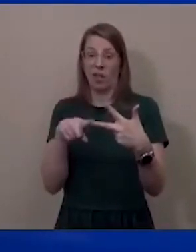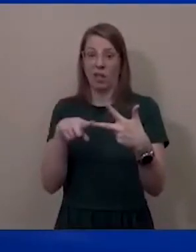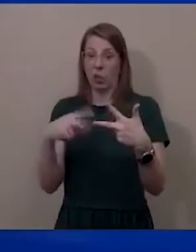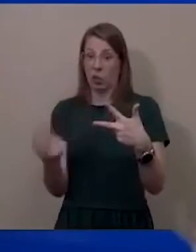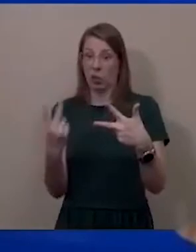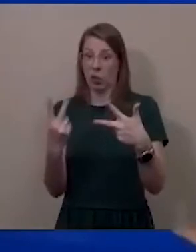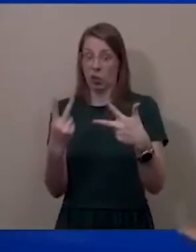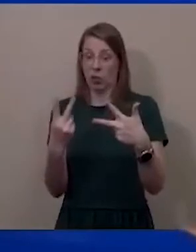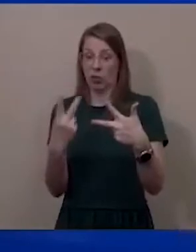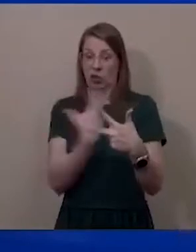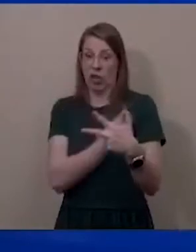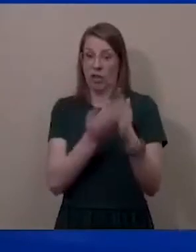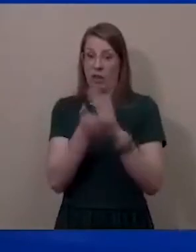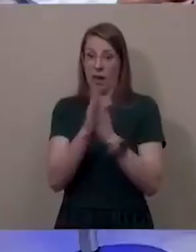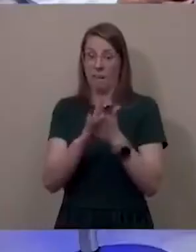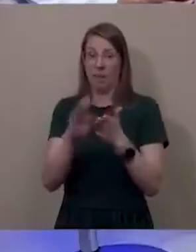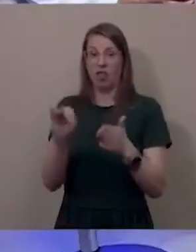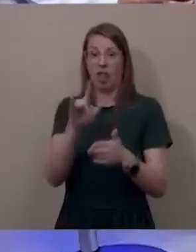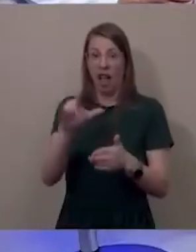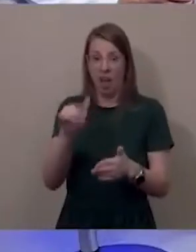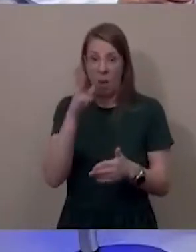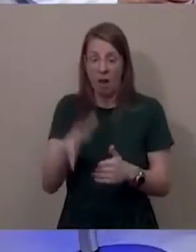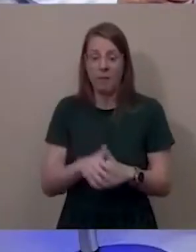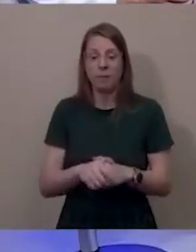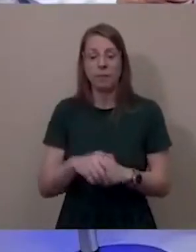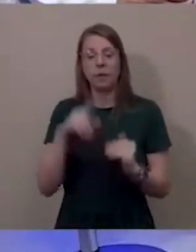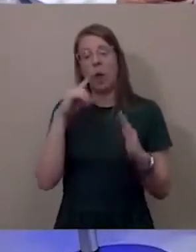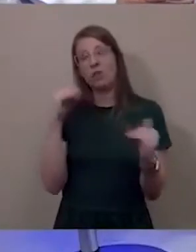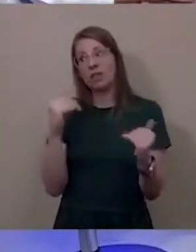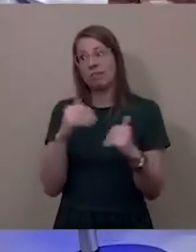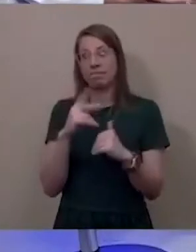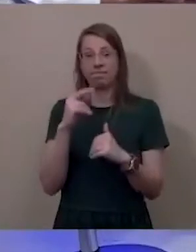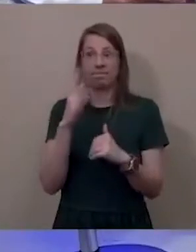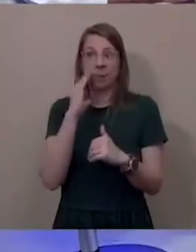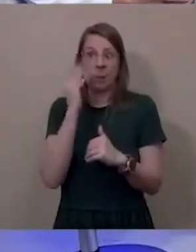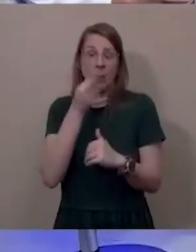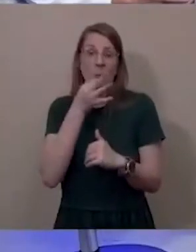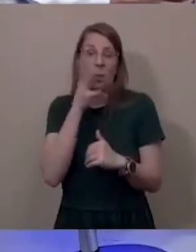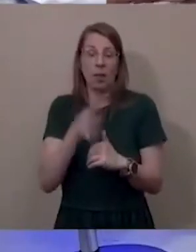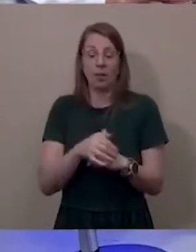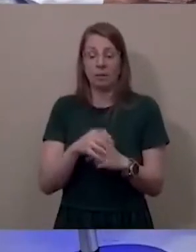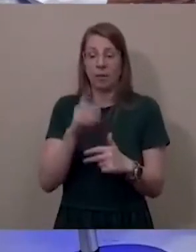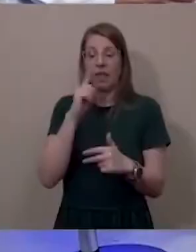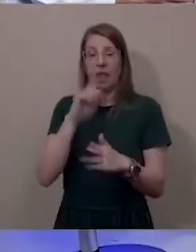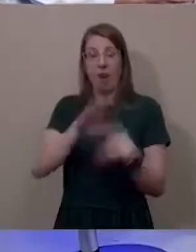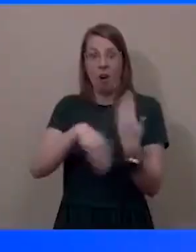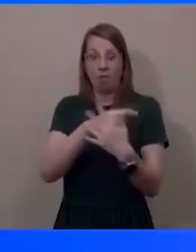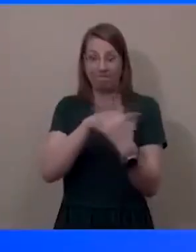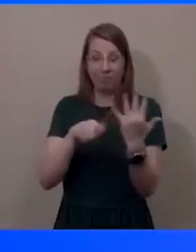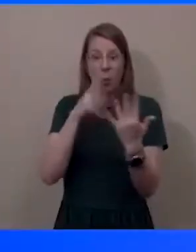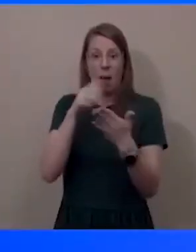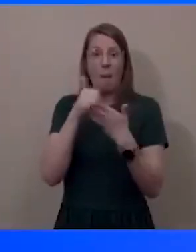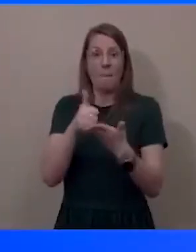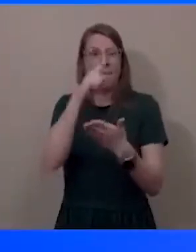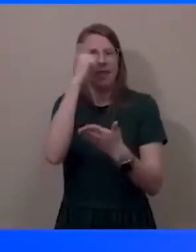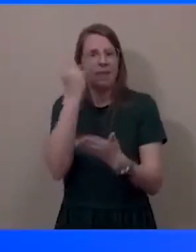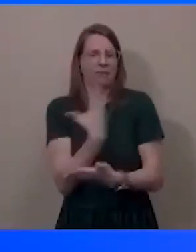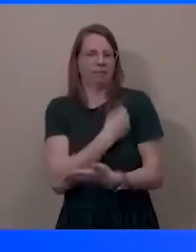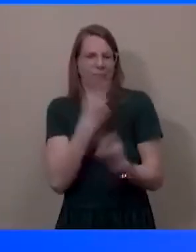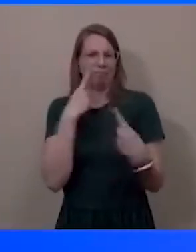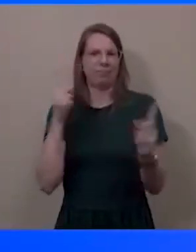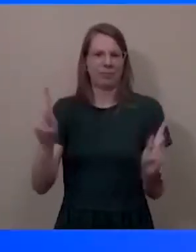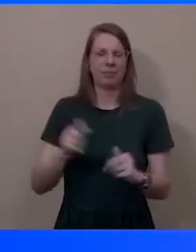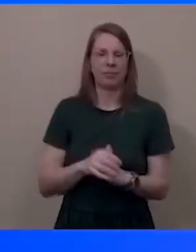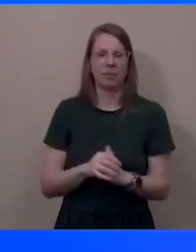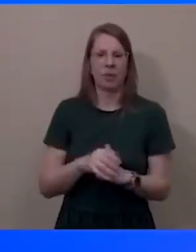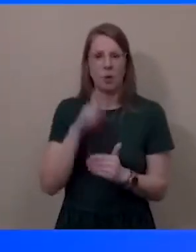shots, which I think we heard it here in July. Yeah, hopefully we'll get to know. I think all of this is going to help because we know vaccination works, and we've seen that in